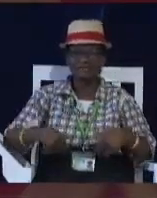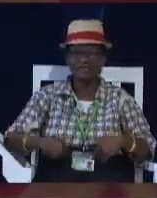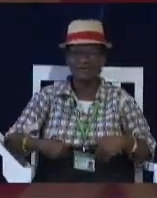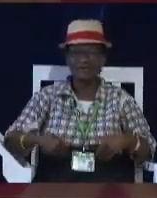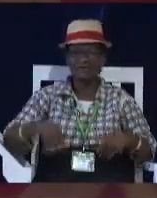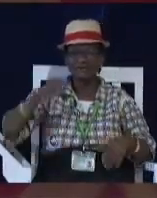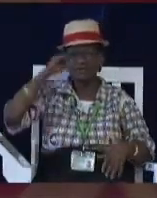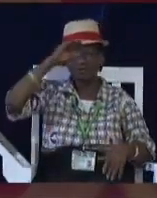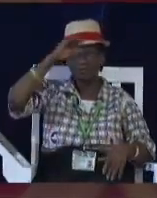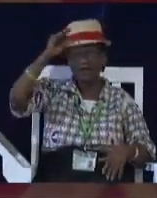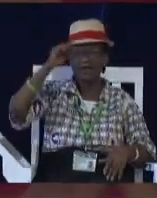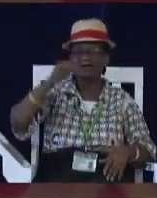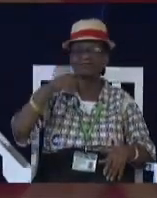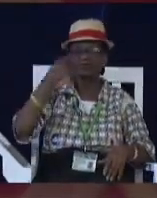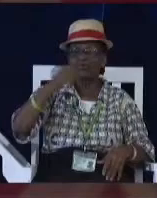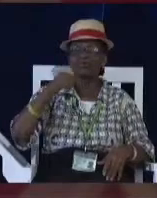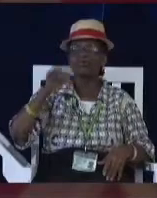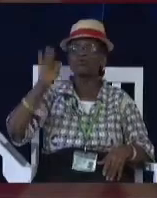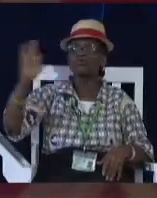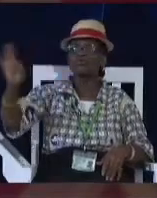message.